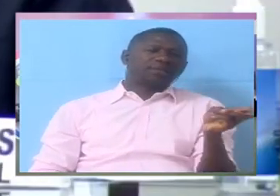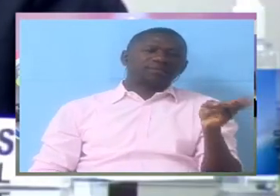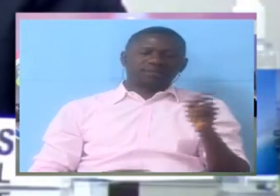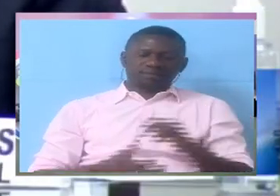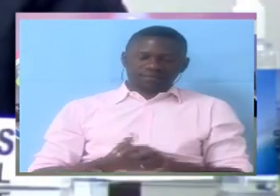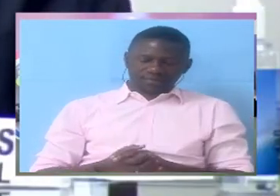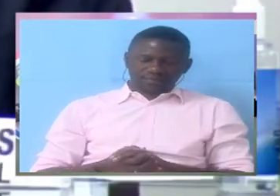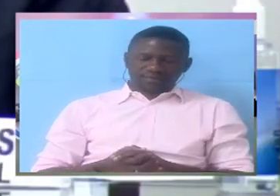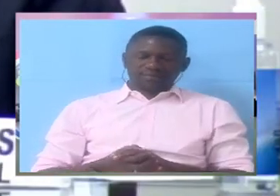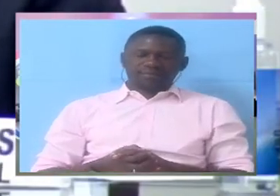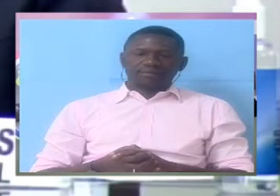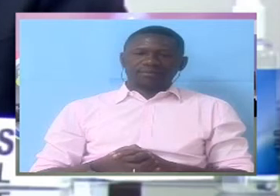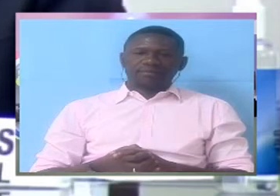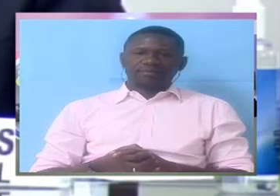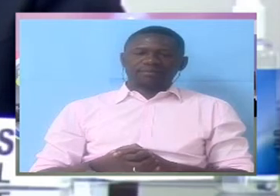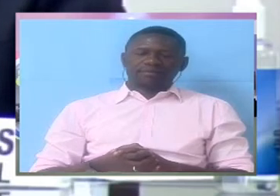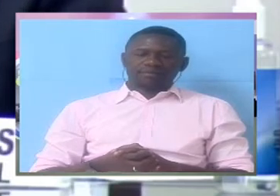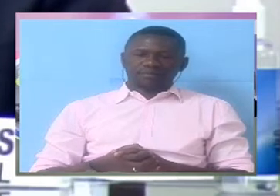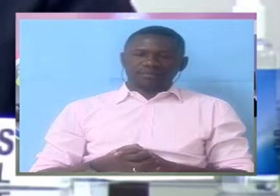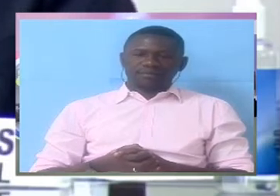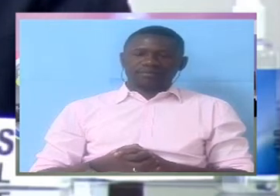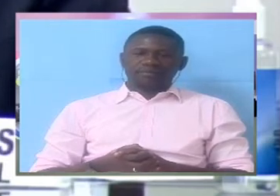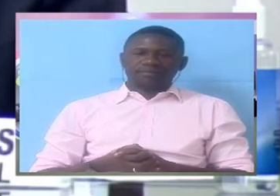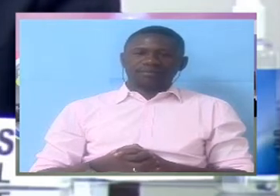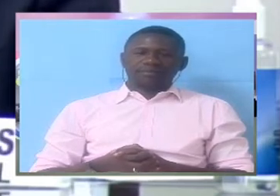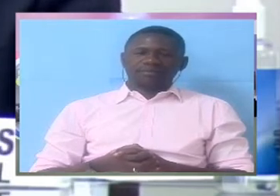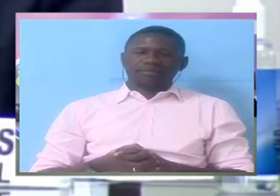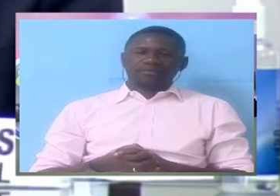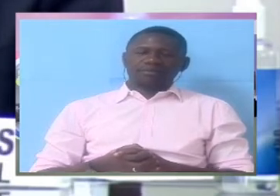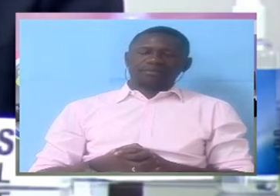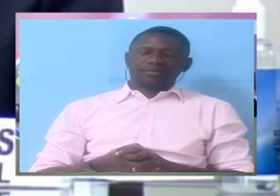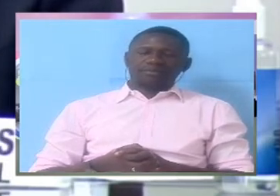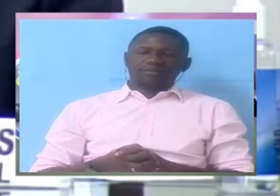later. You were also